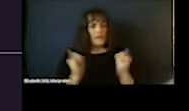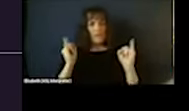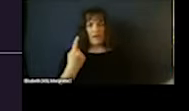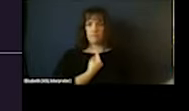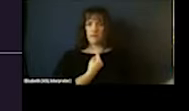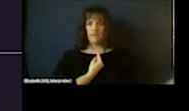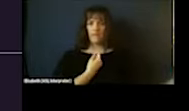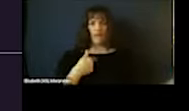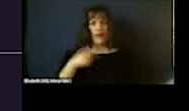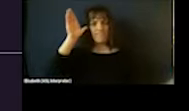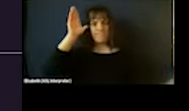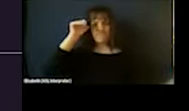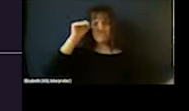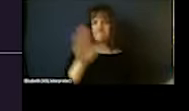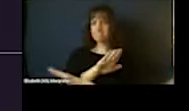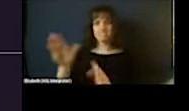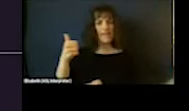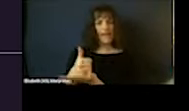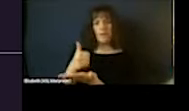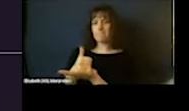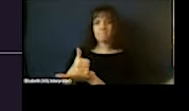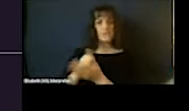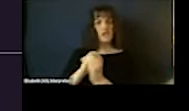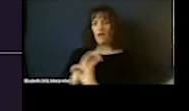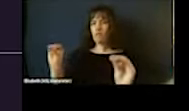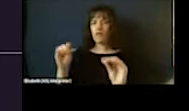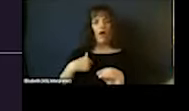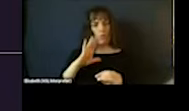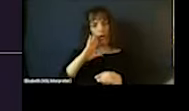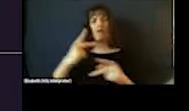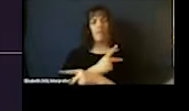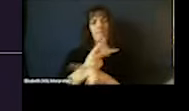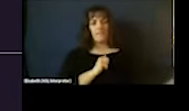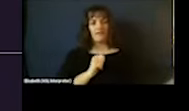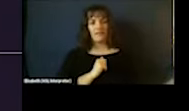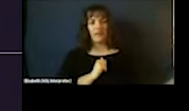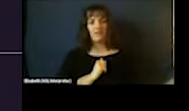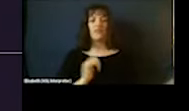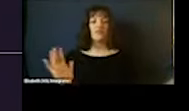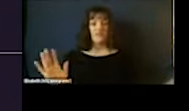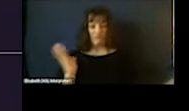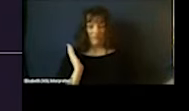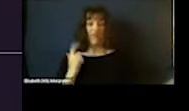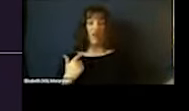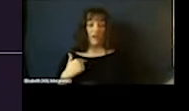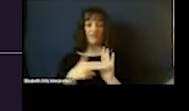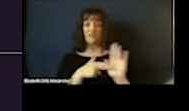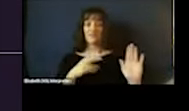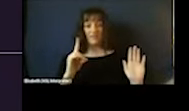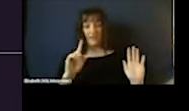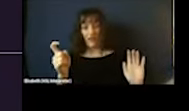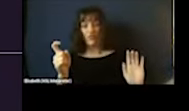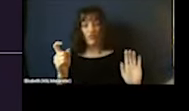I didn't ask for help when I needed it. And I was at that point diagnosed with depression and anxiety. And I'm sure that's something that